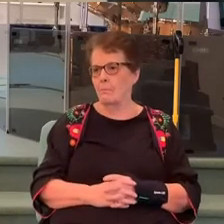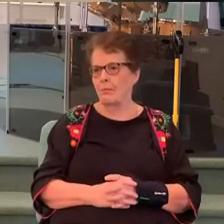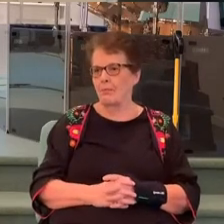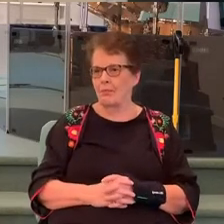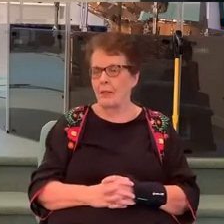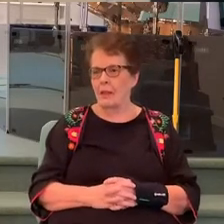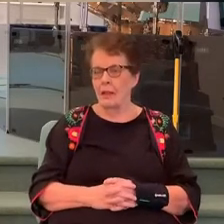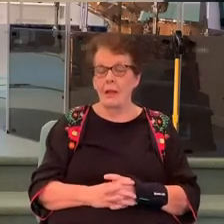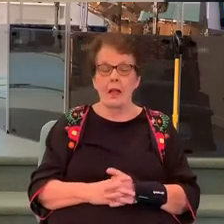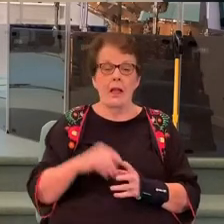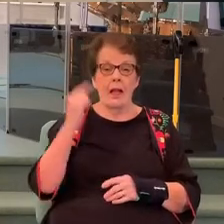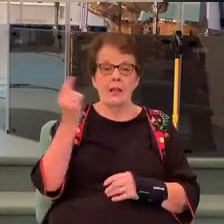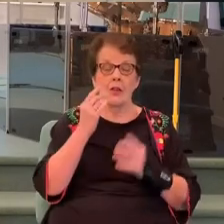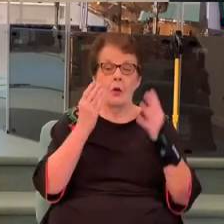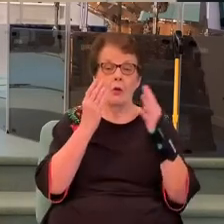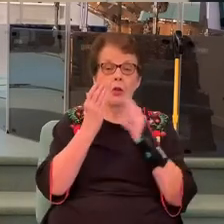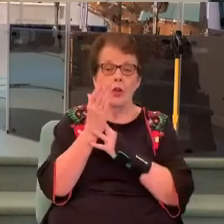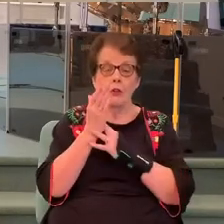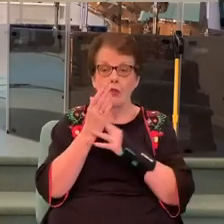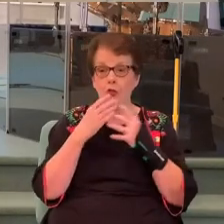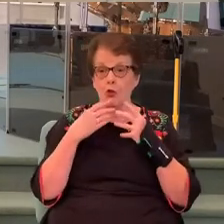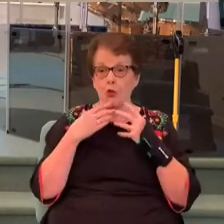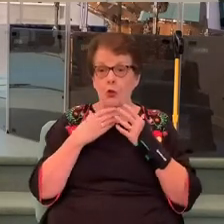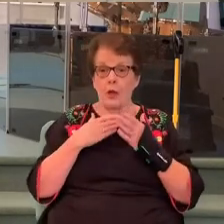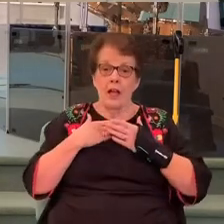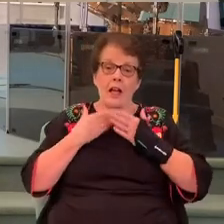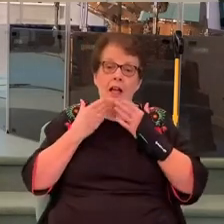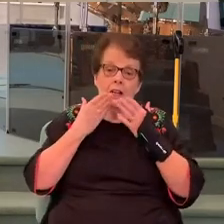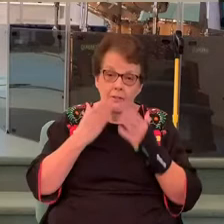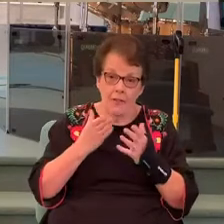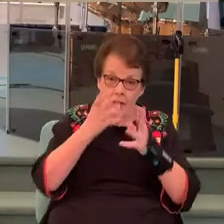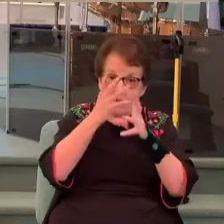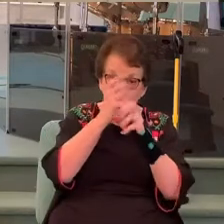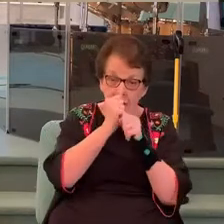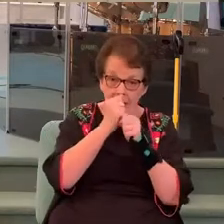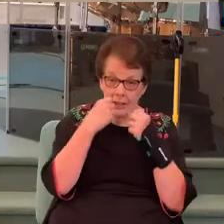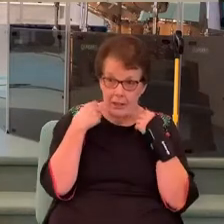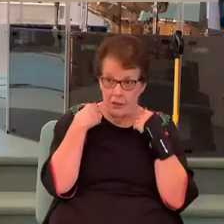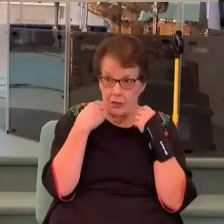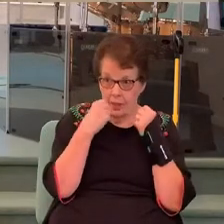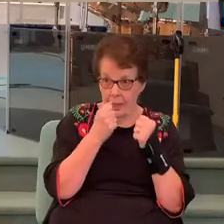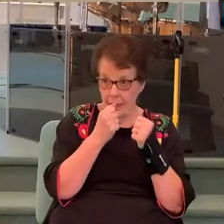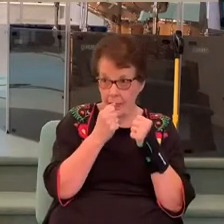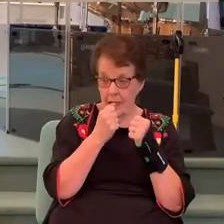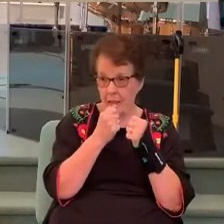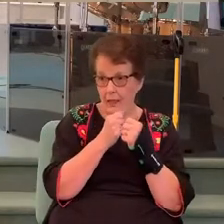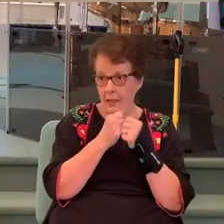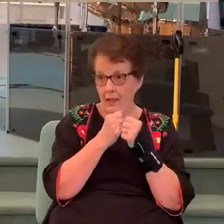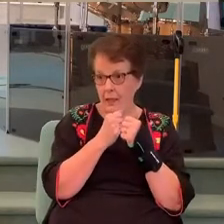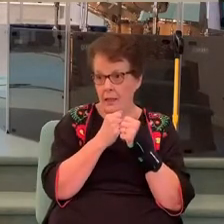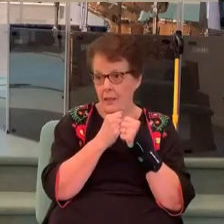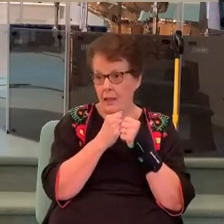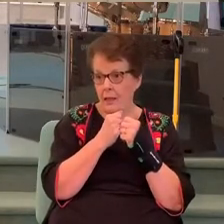through confession. And it's not healed through confessing to somebody else about the person that you have a